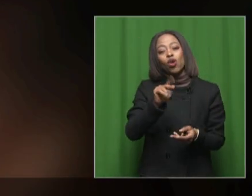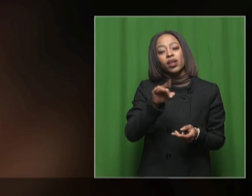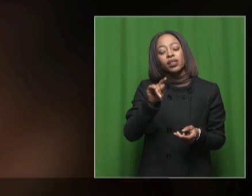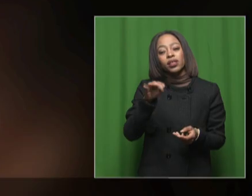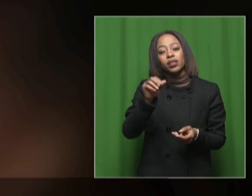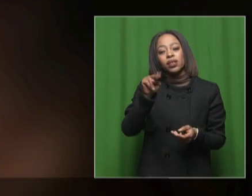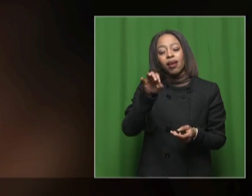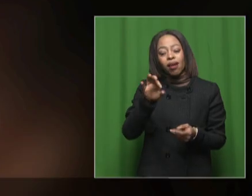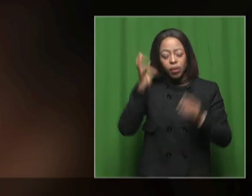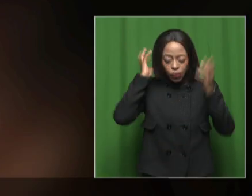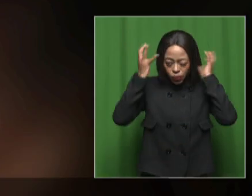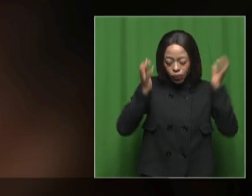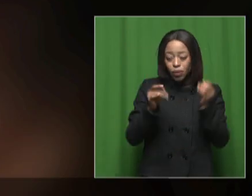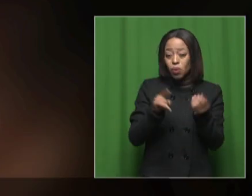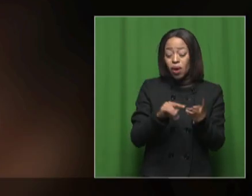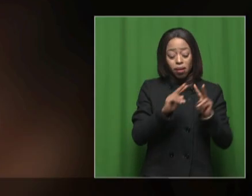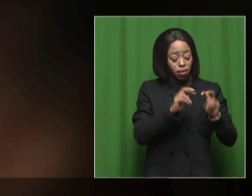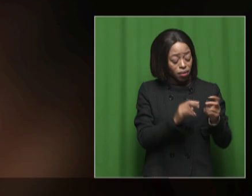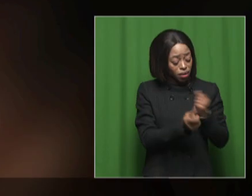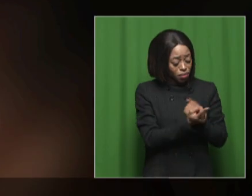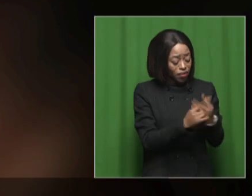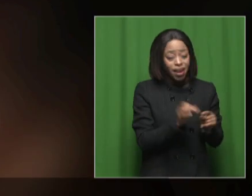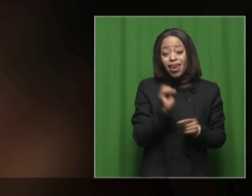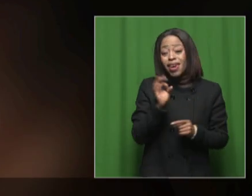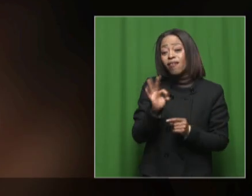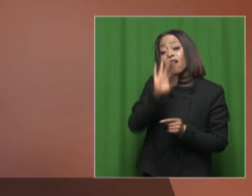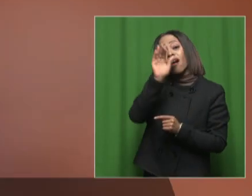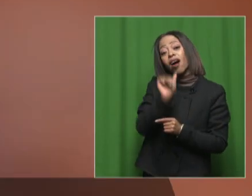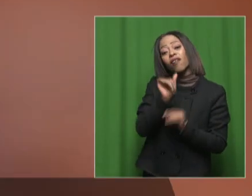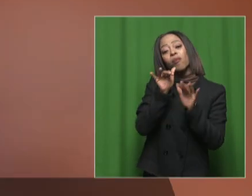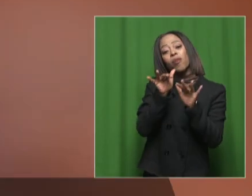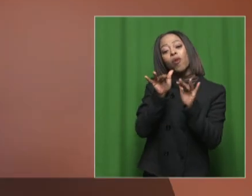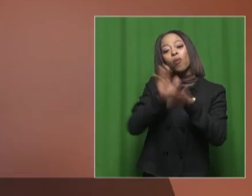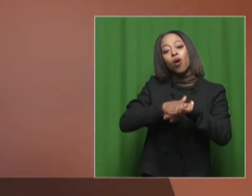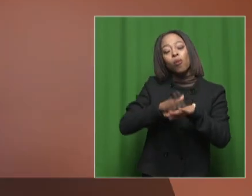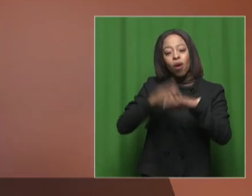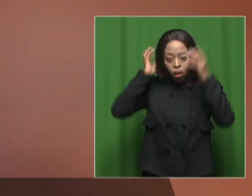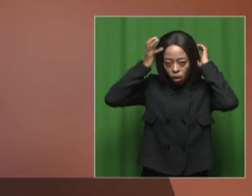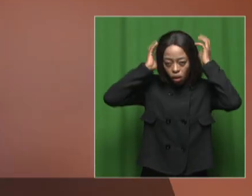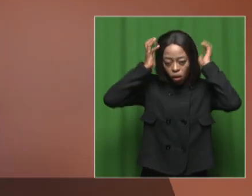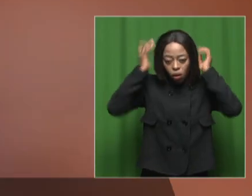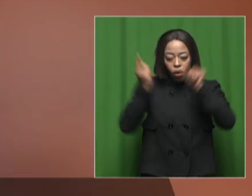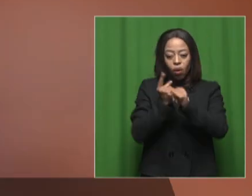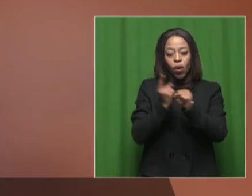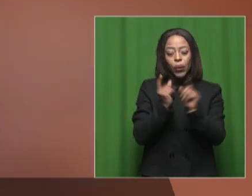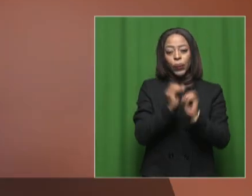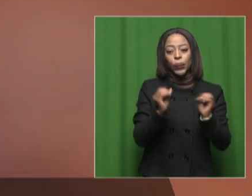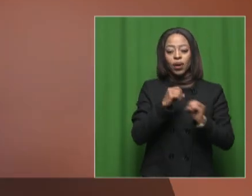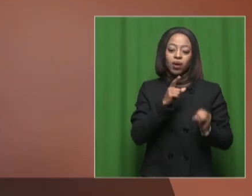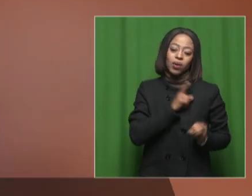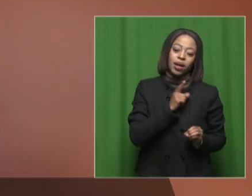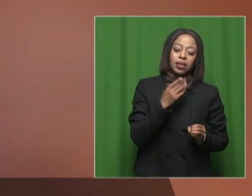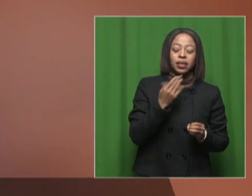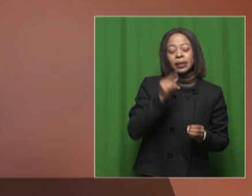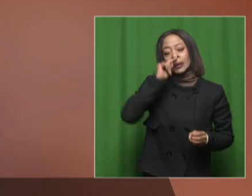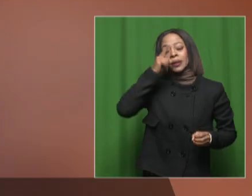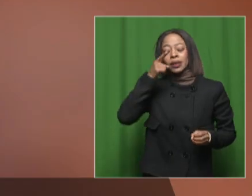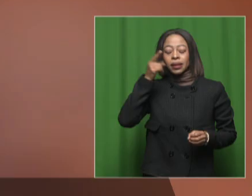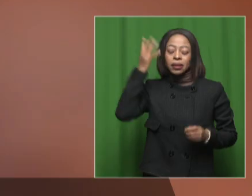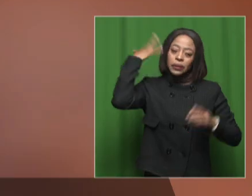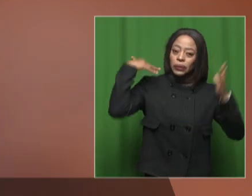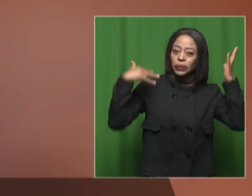performed recently, and we showed that if, particularly for African patients who tend not to wash their hair frequently because they have the sophisticated